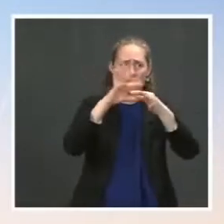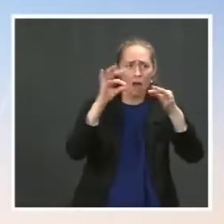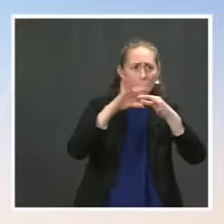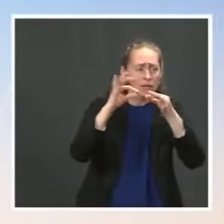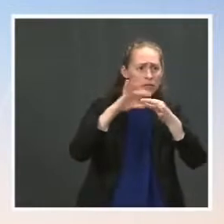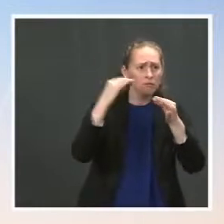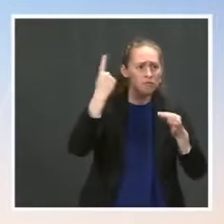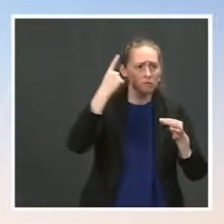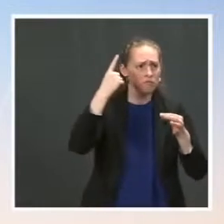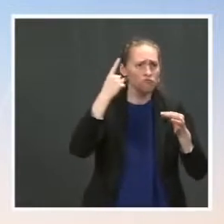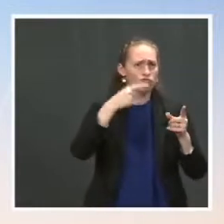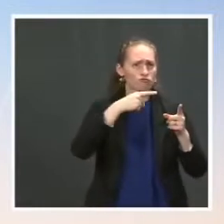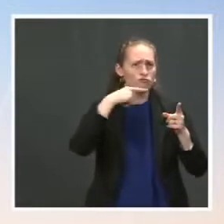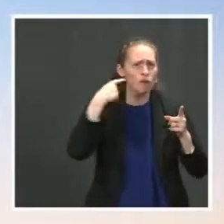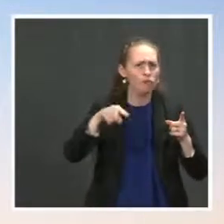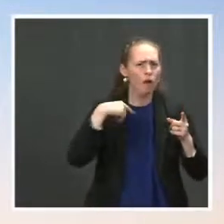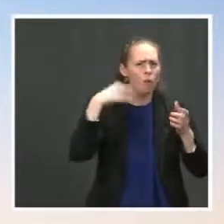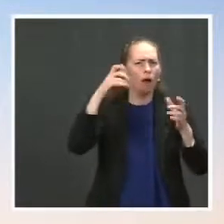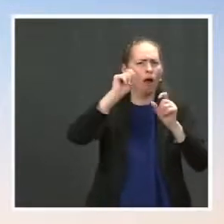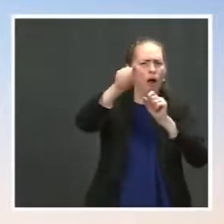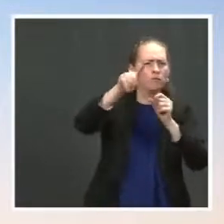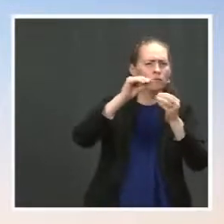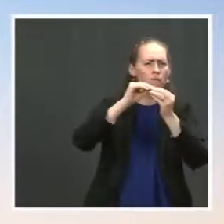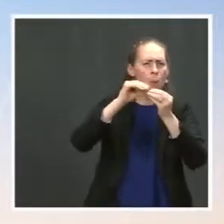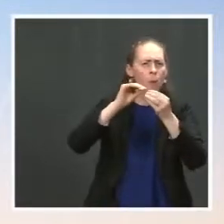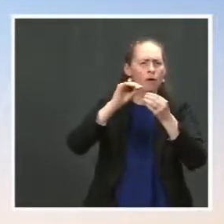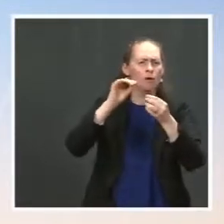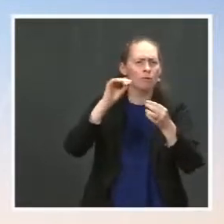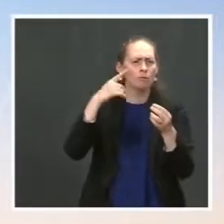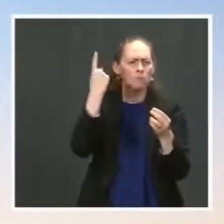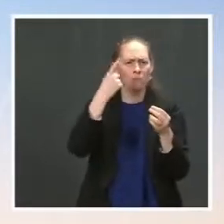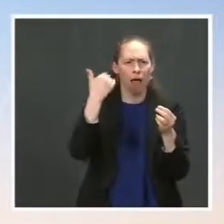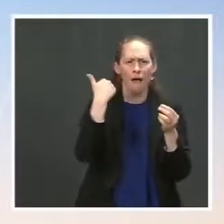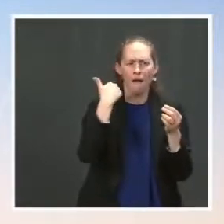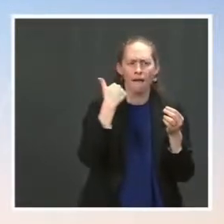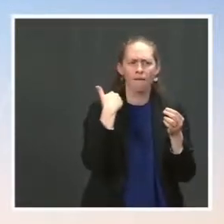Russia. The Bloomberg has said that the review is over